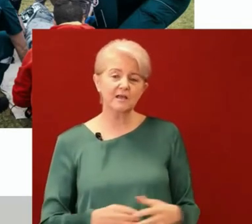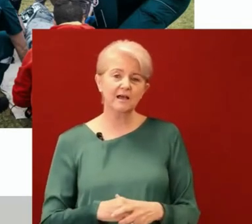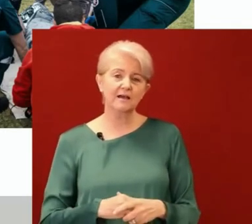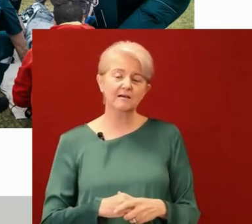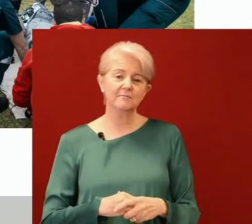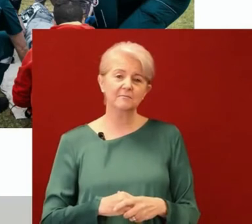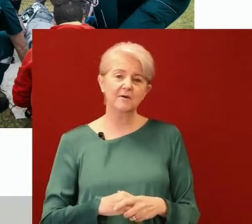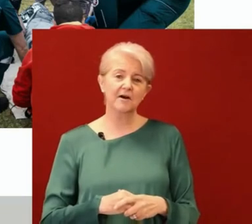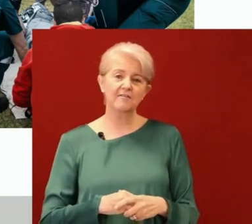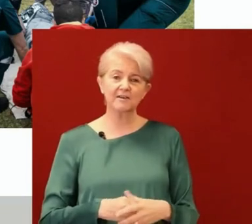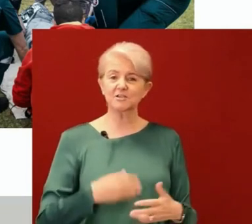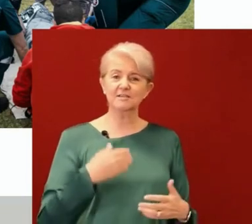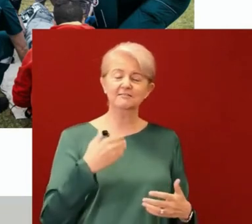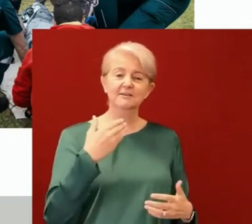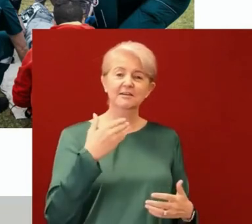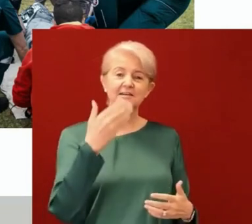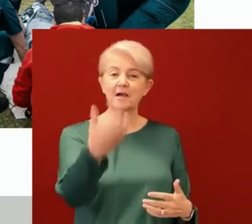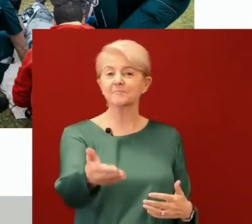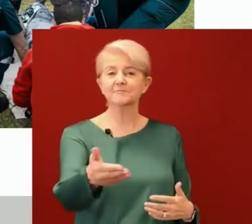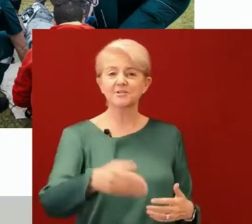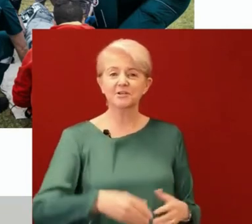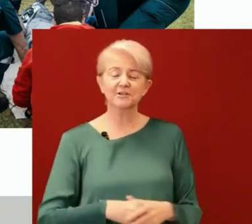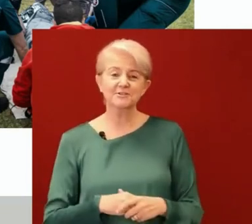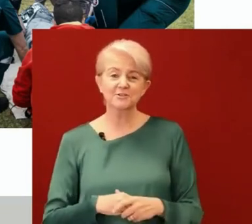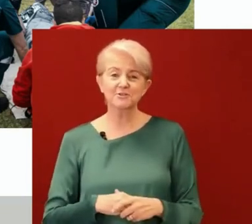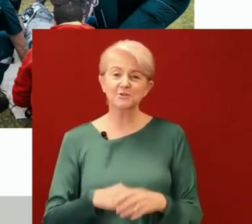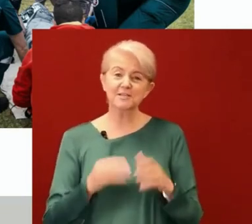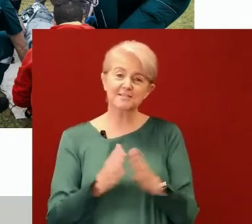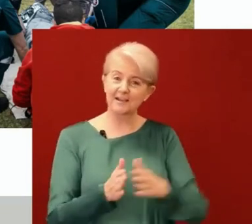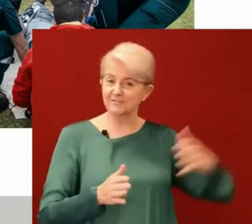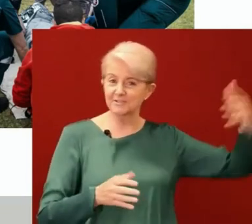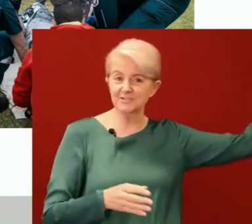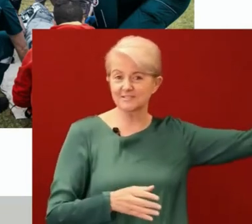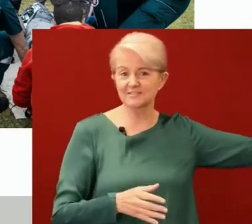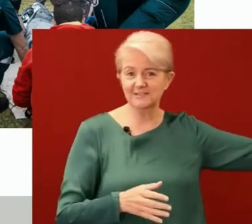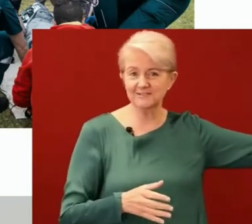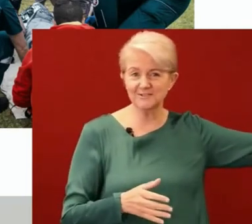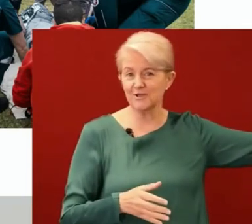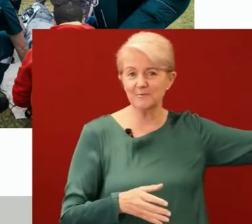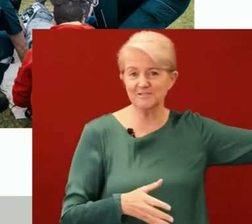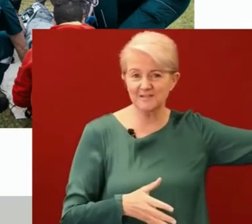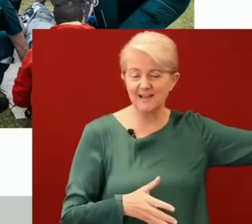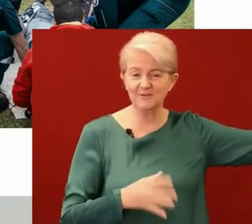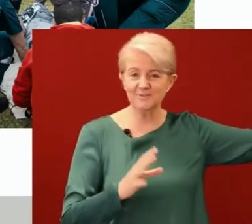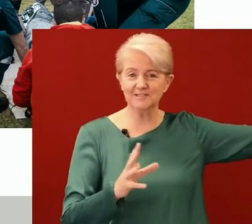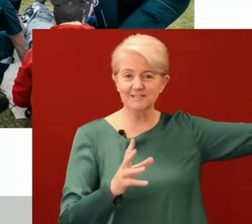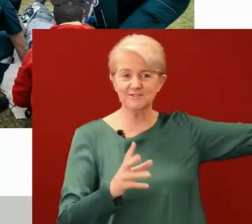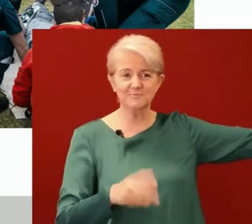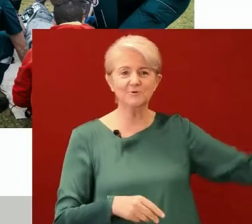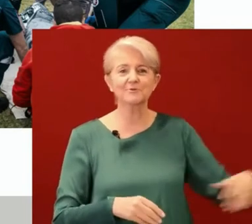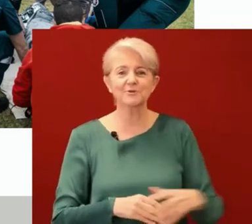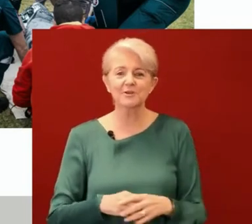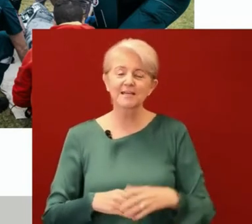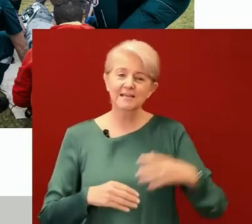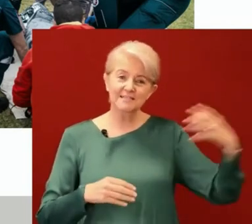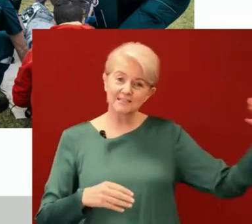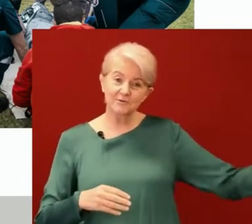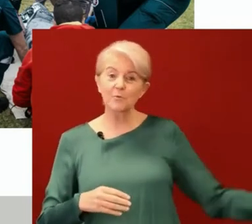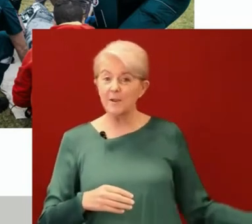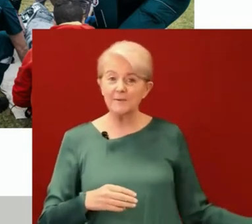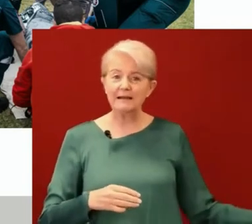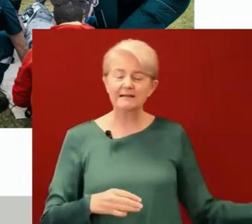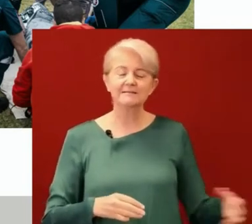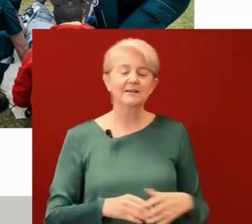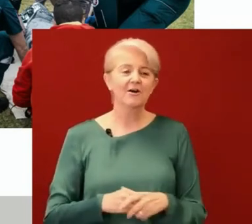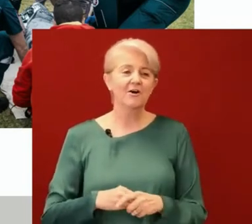books. I've actually come to do this after just listening to Simon Sinek, who's a leadership guru, deliver